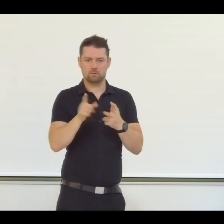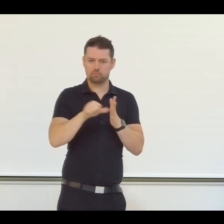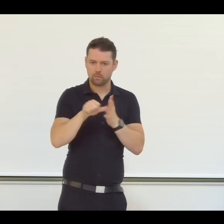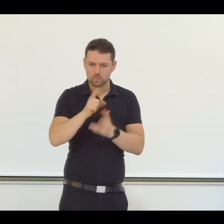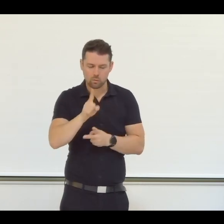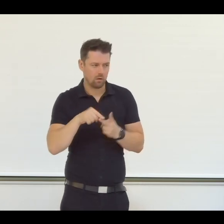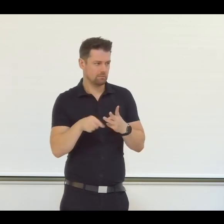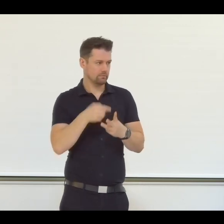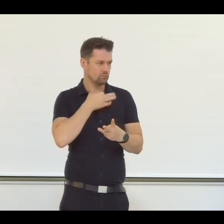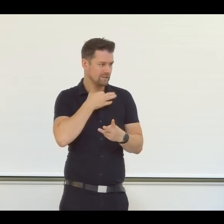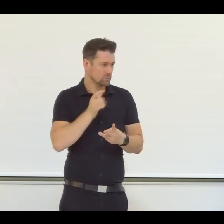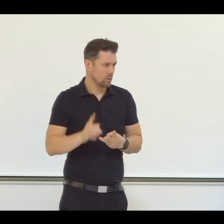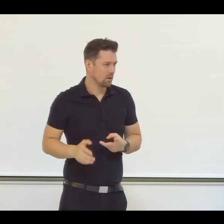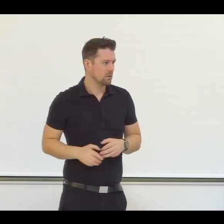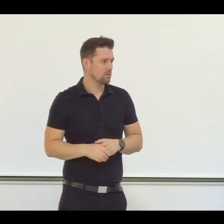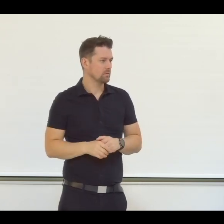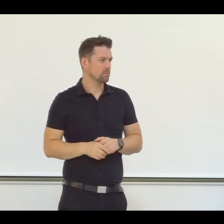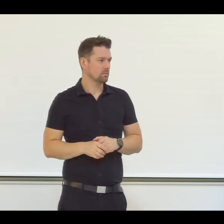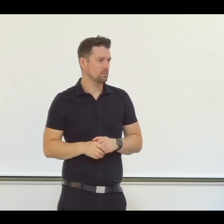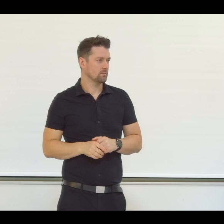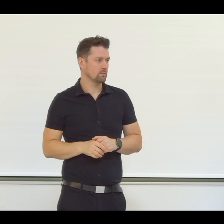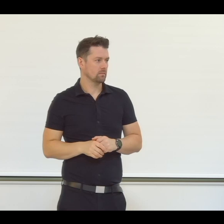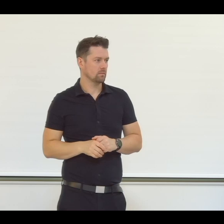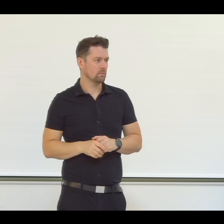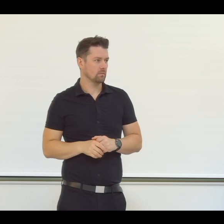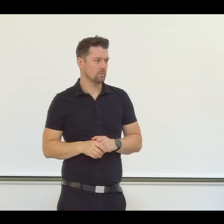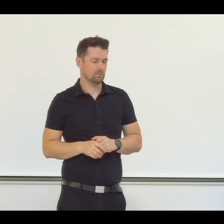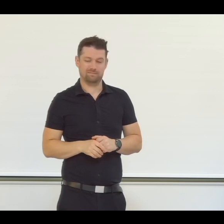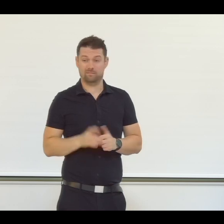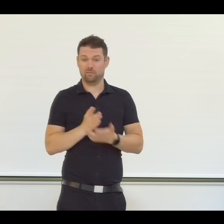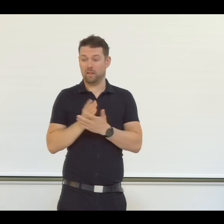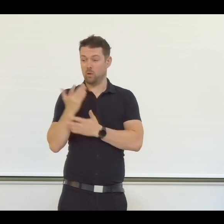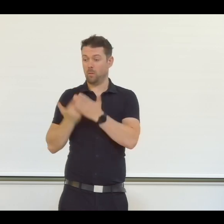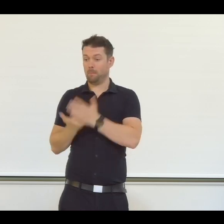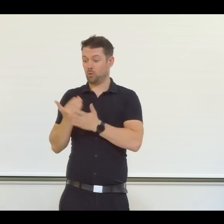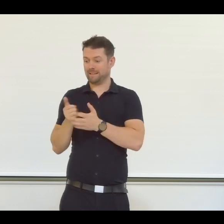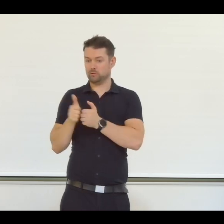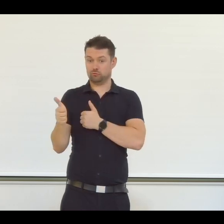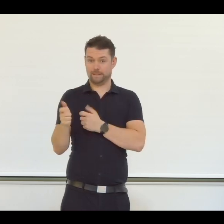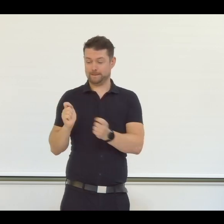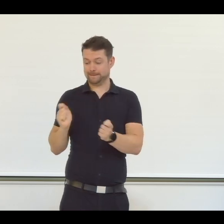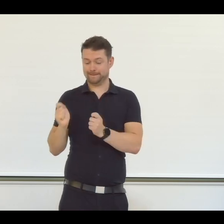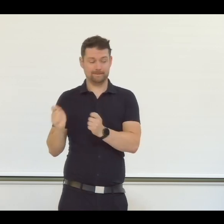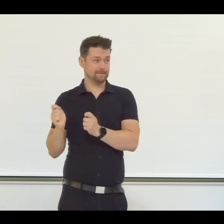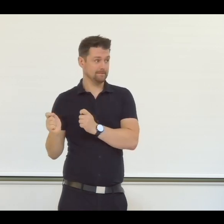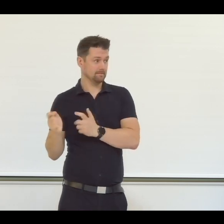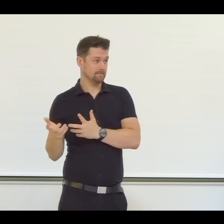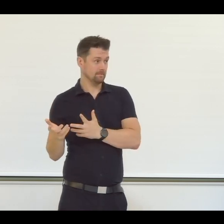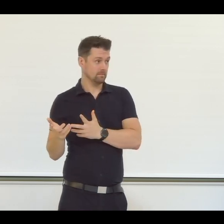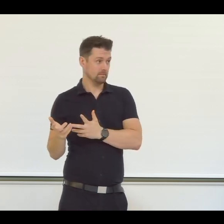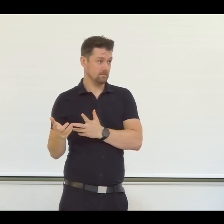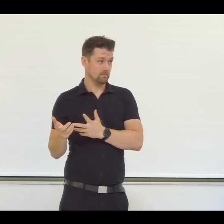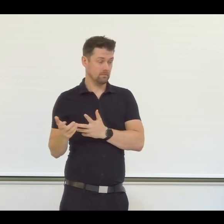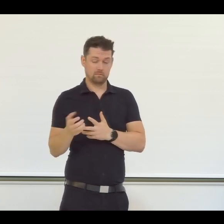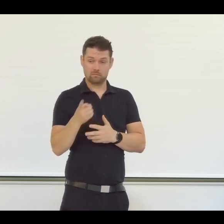humans come in? Do they all move away? But essentially, like modern industry basically looks like this. Like if you visit a modern production hall, there's